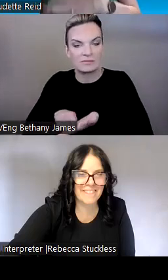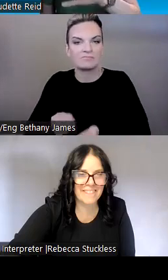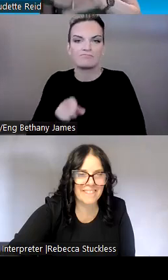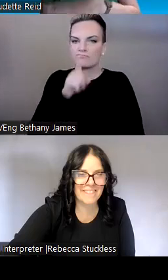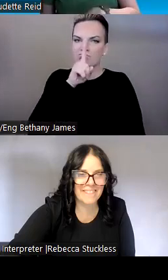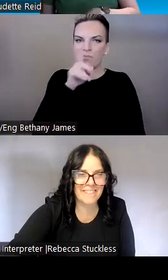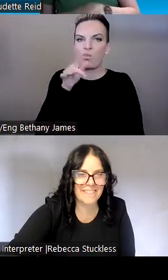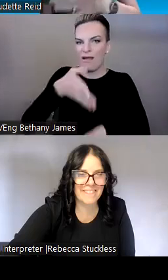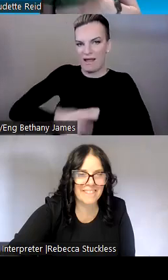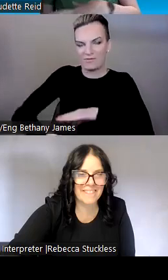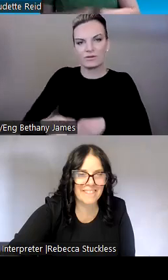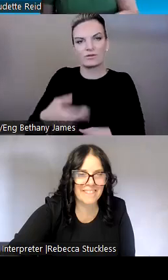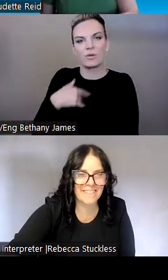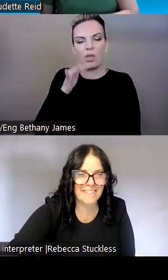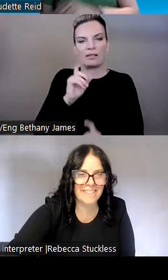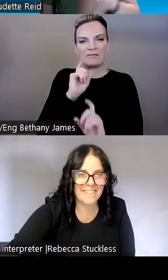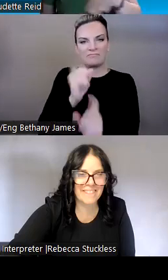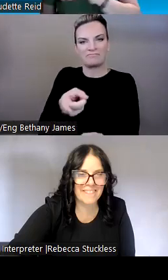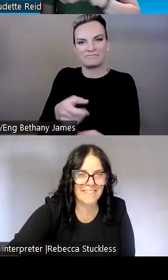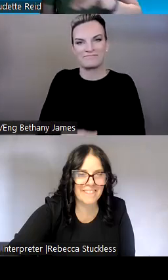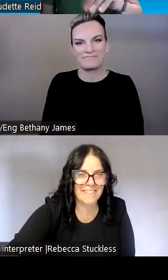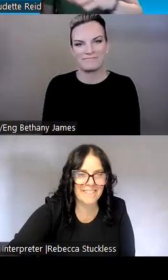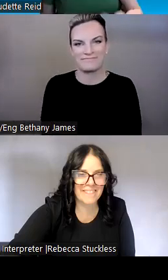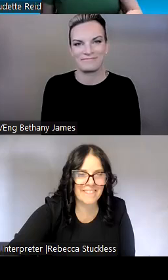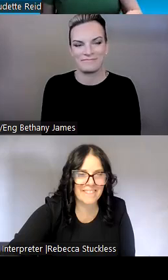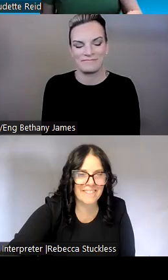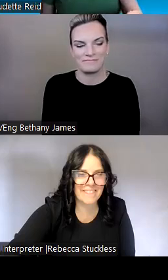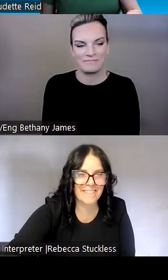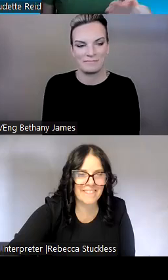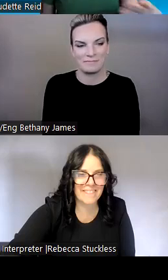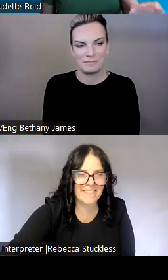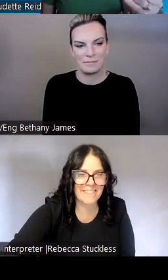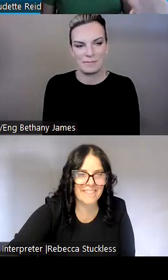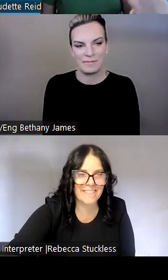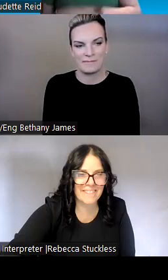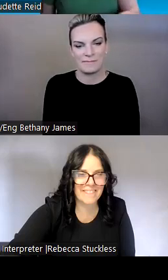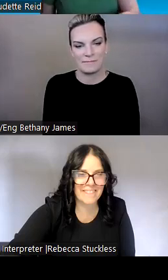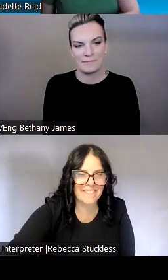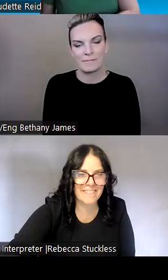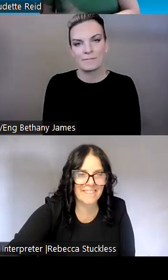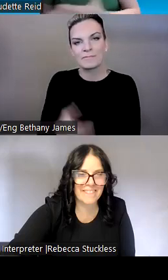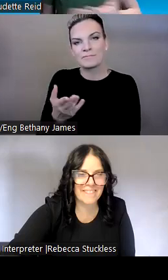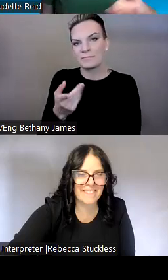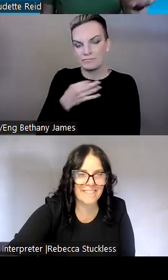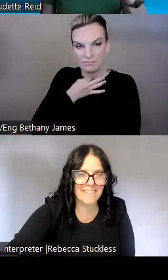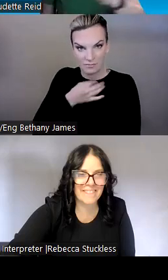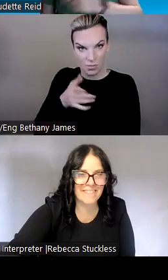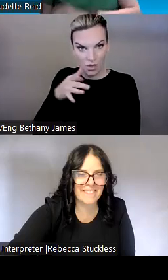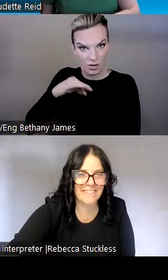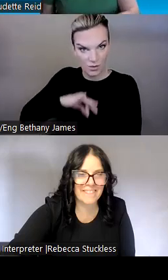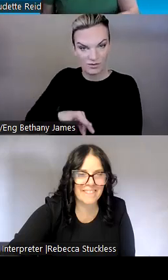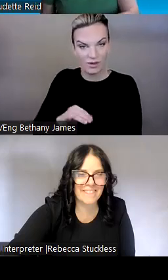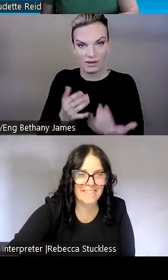so just sit back and listen and think about how each one of these utilities might be useful to one of your clients someday,